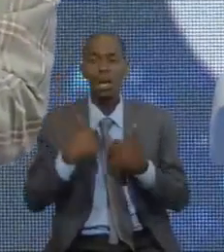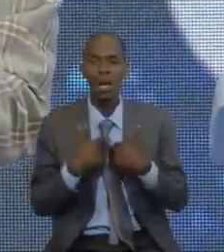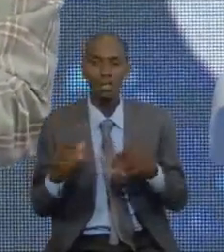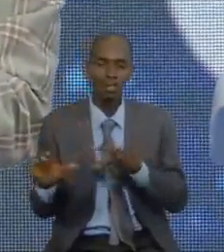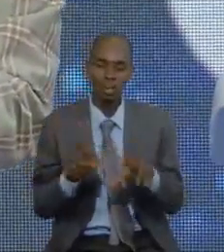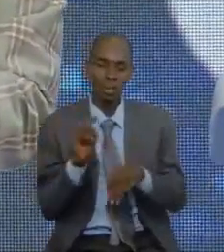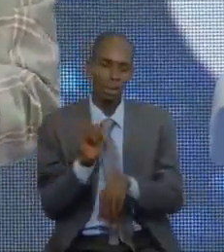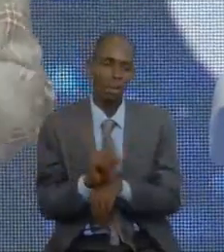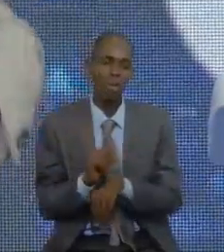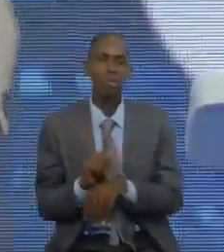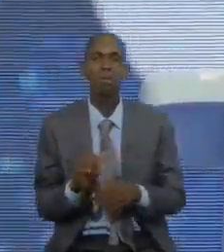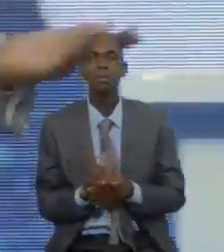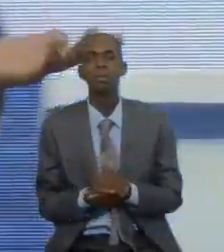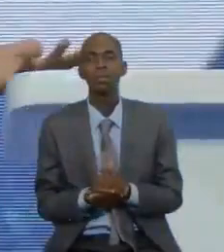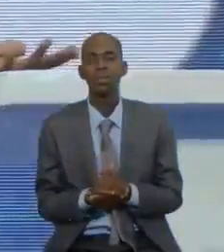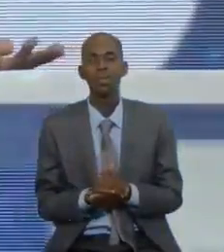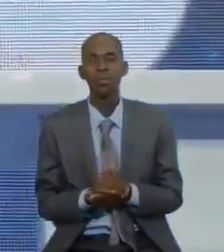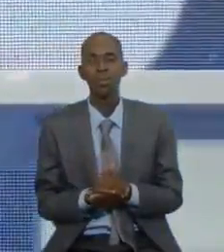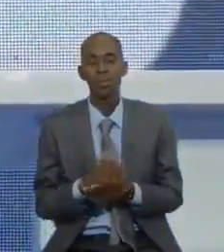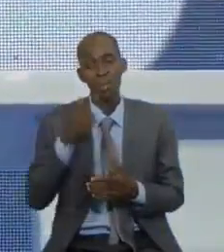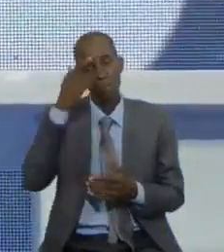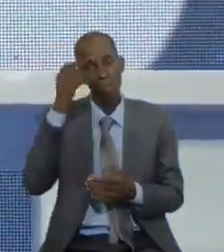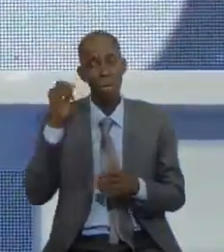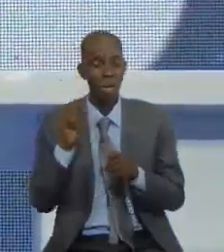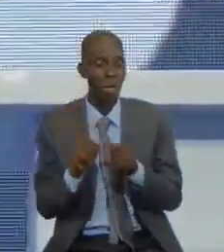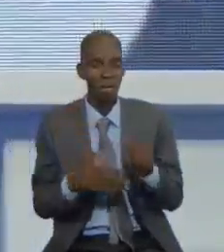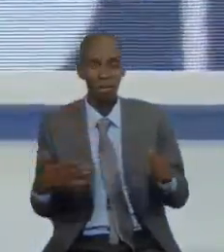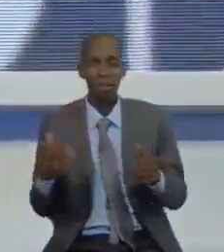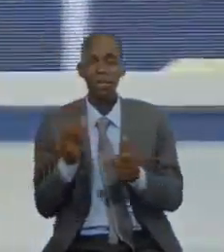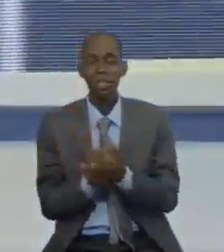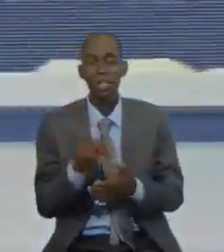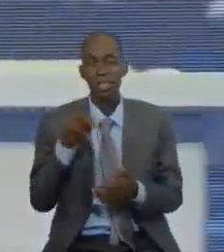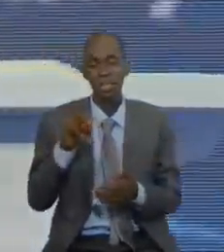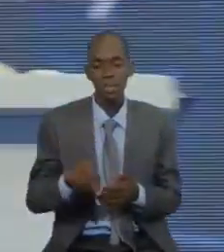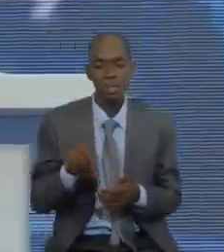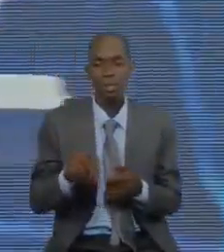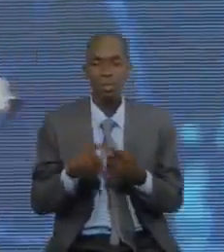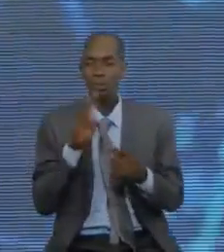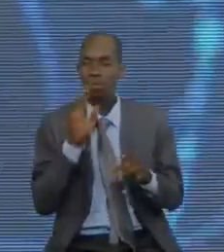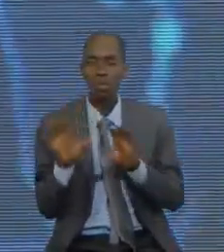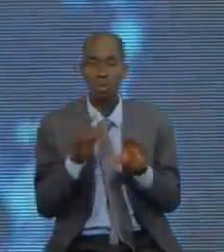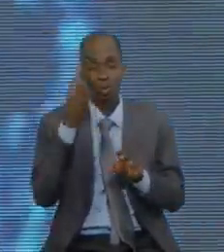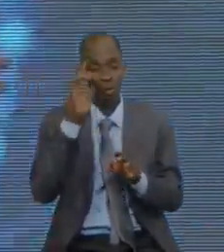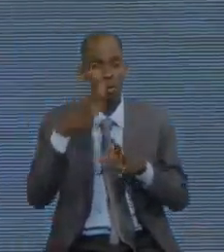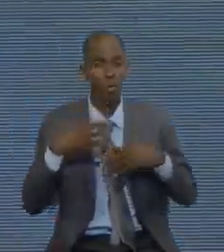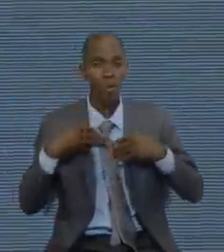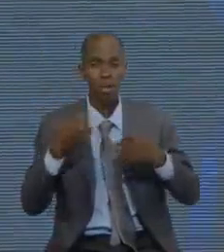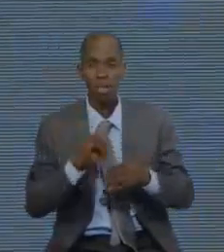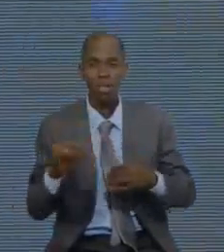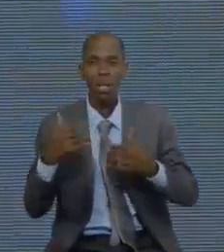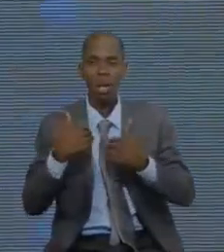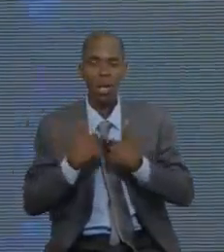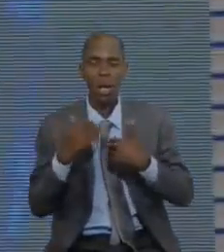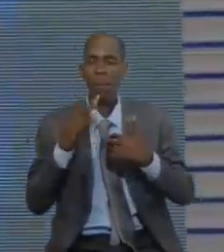work, because everything there is to be done for your healing has been